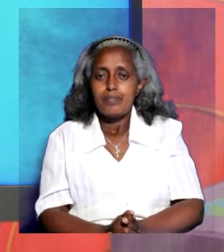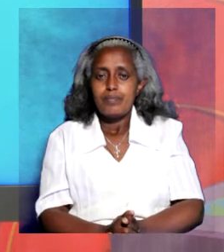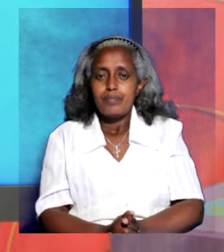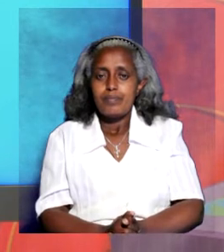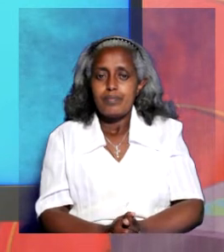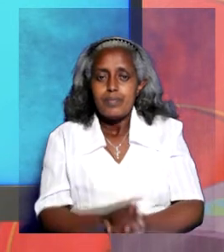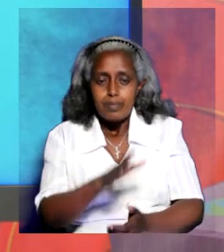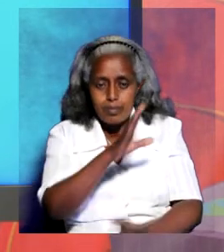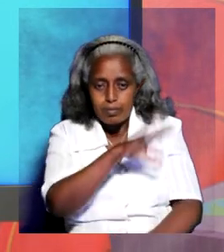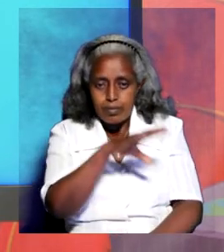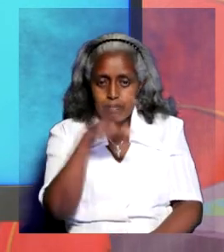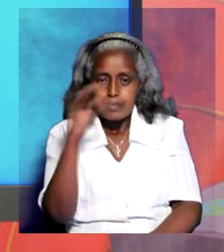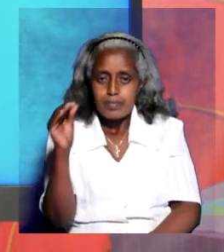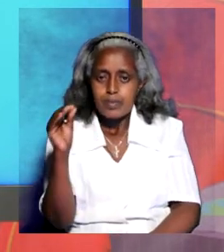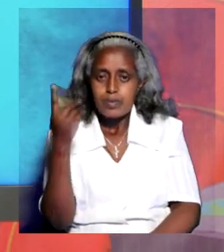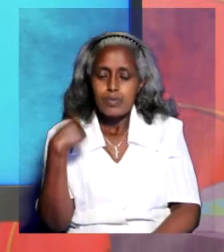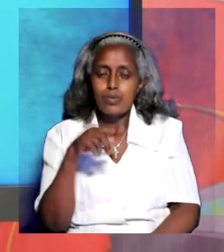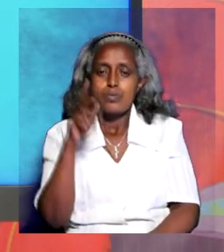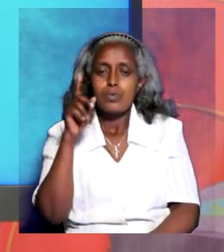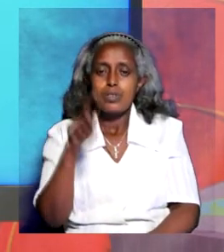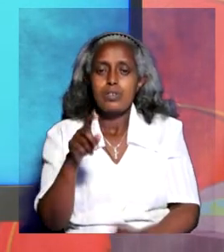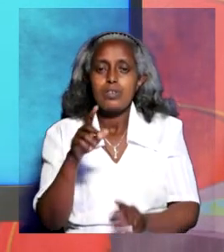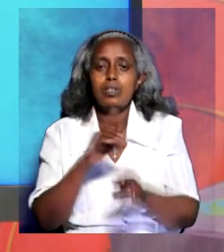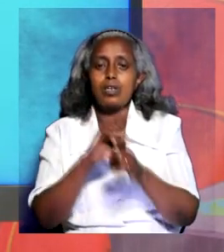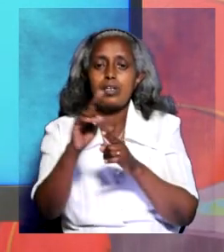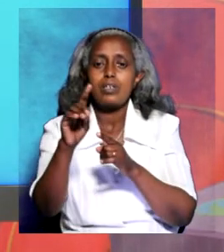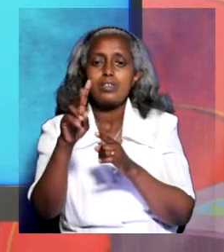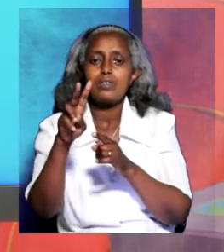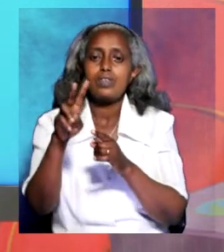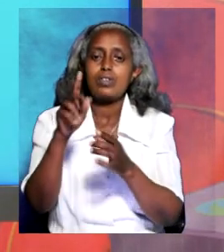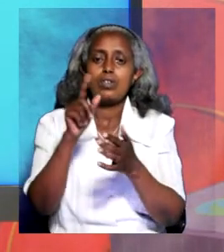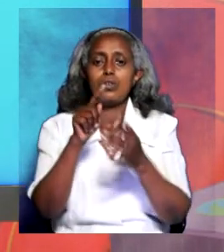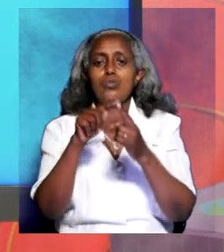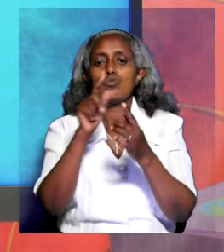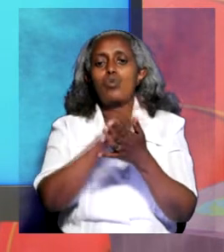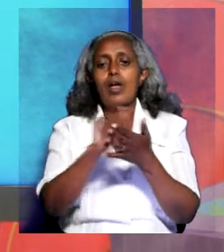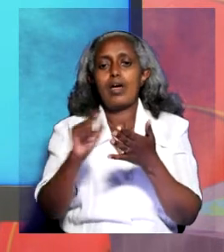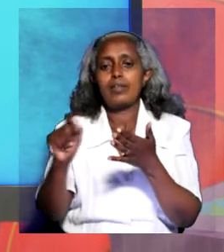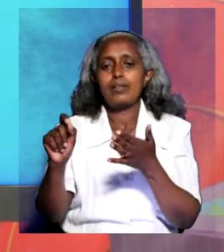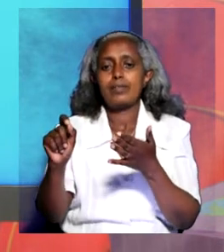1. And we need a direction vector to write